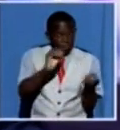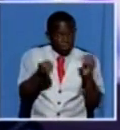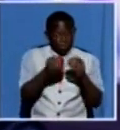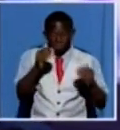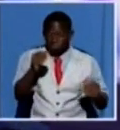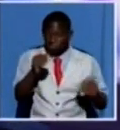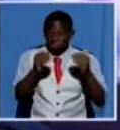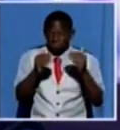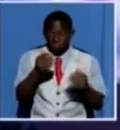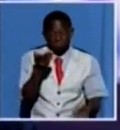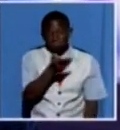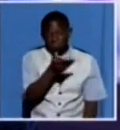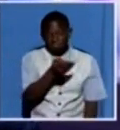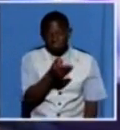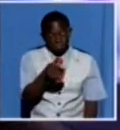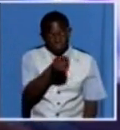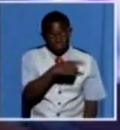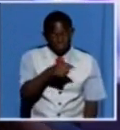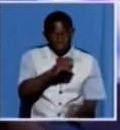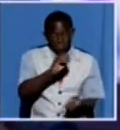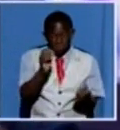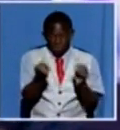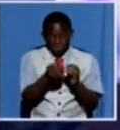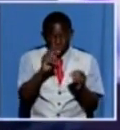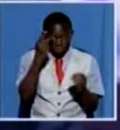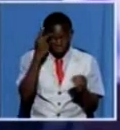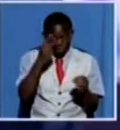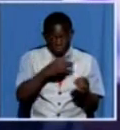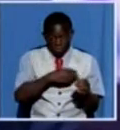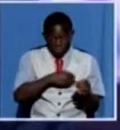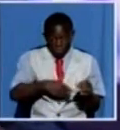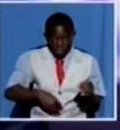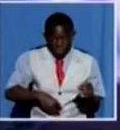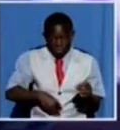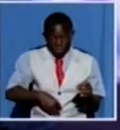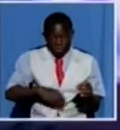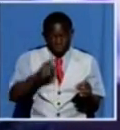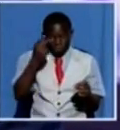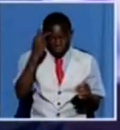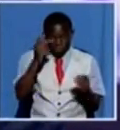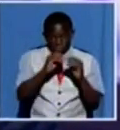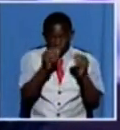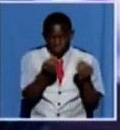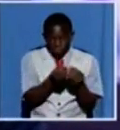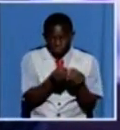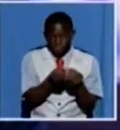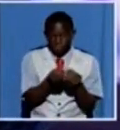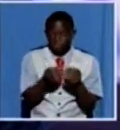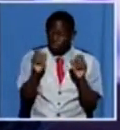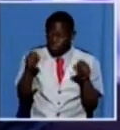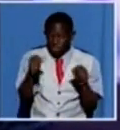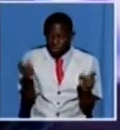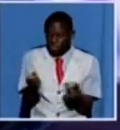has not delivered in terms of infrastructure development. The only thing now they are going out with is corruption, tribalism, so that they can